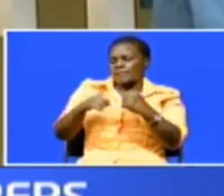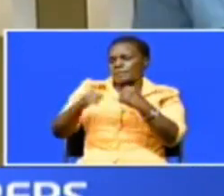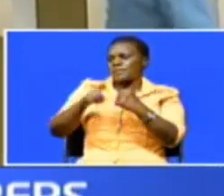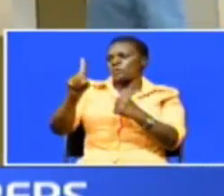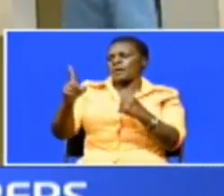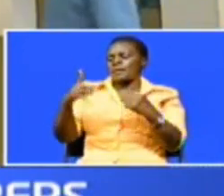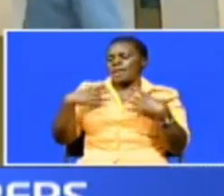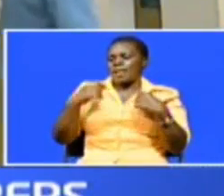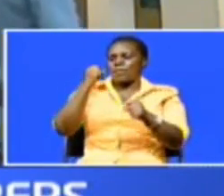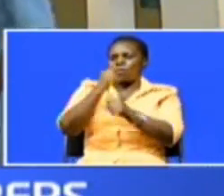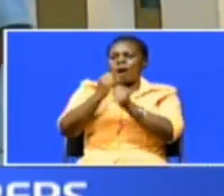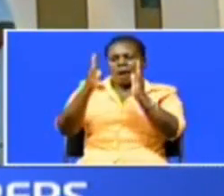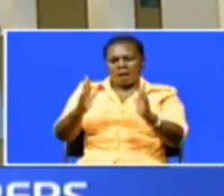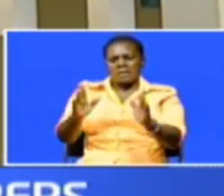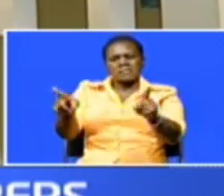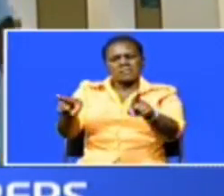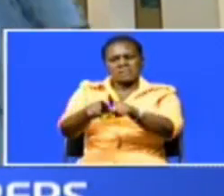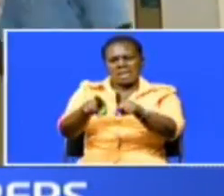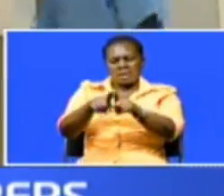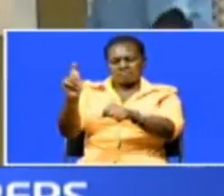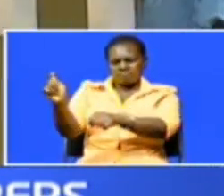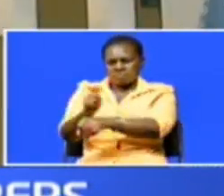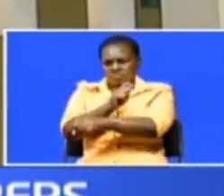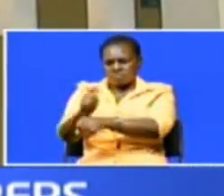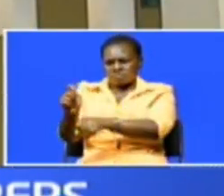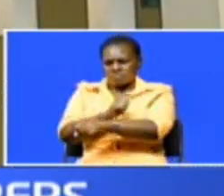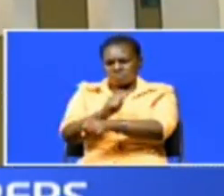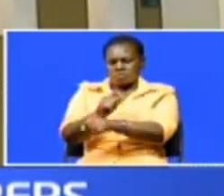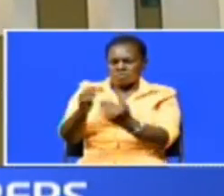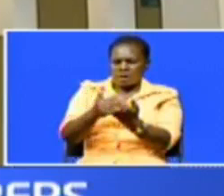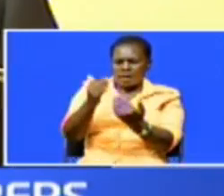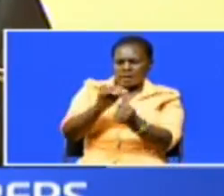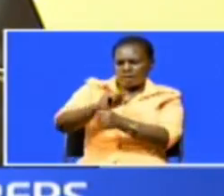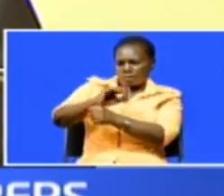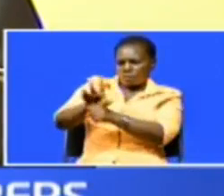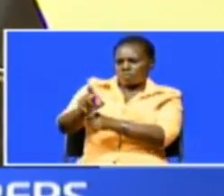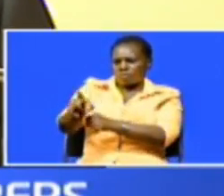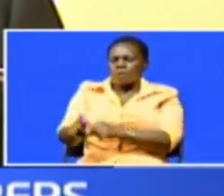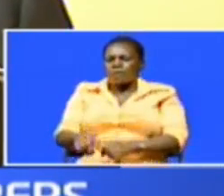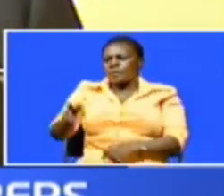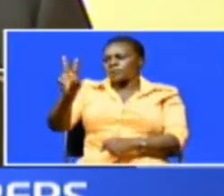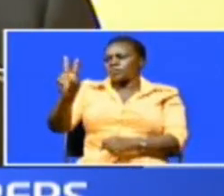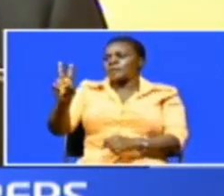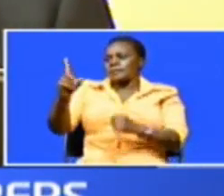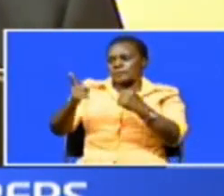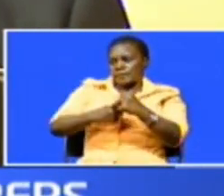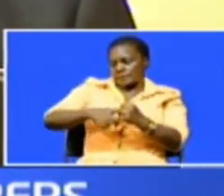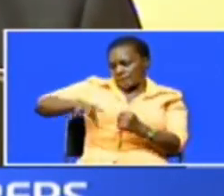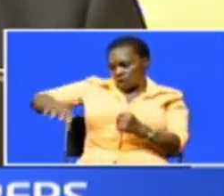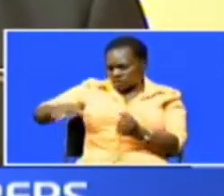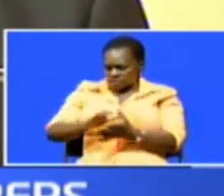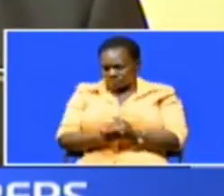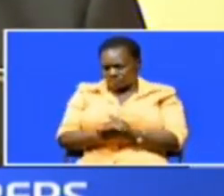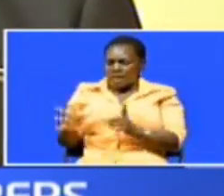28,661 health workers have also been trained on handling COVID-19 cases. 26 counties